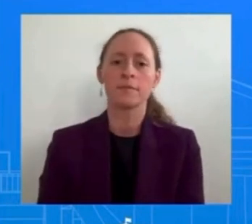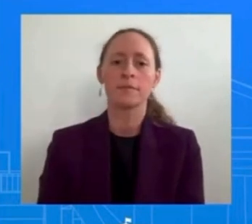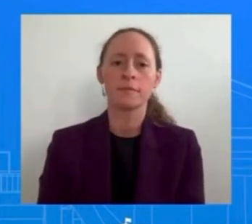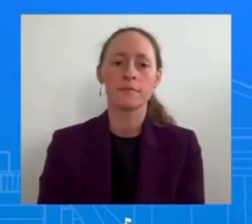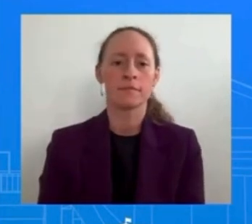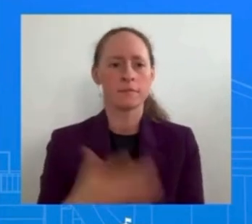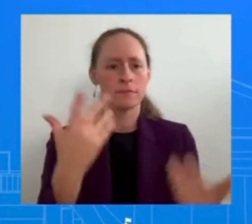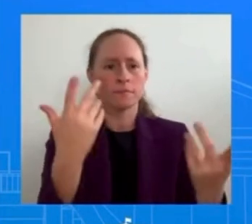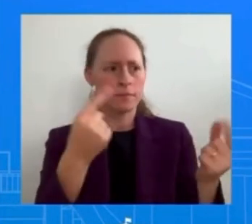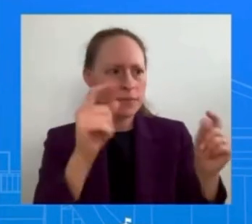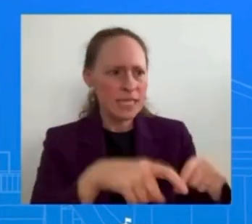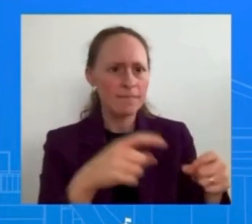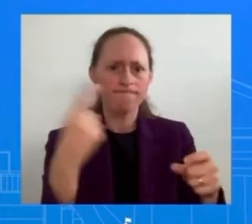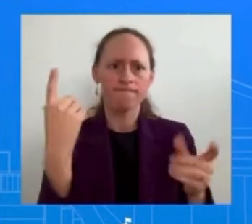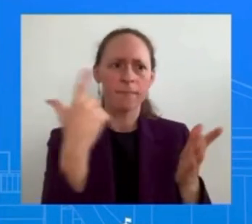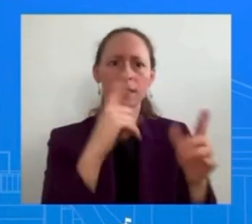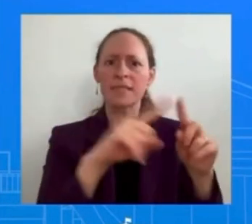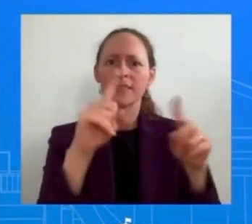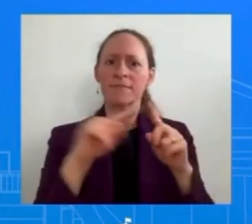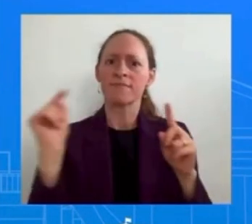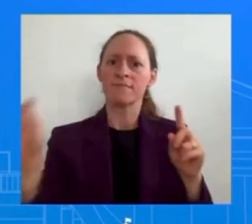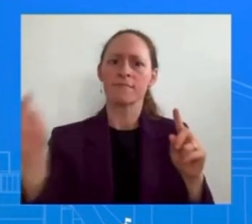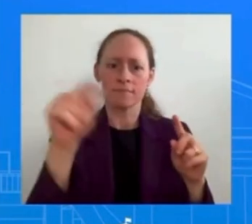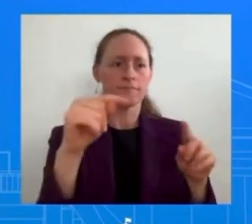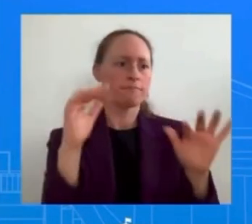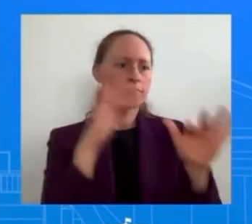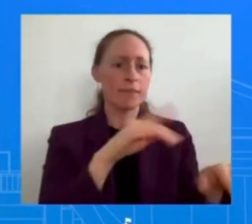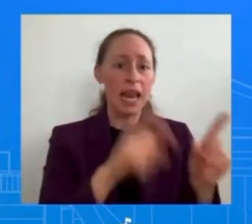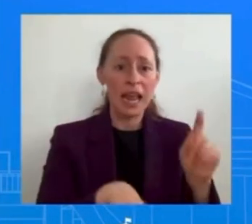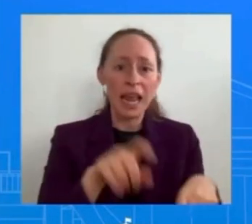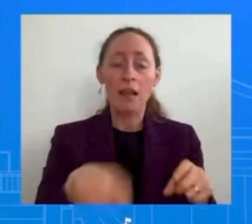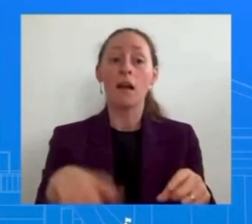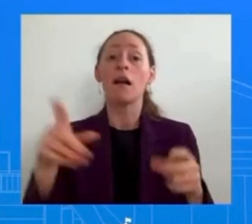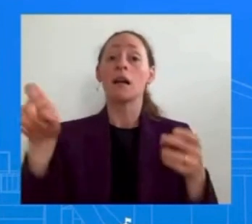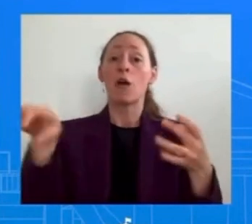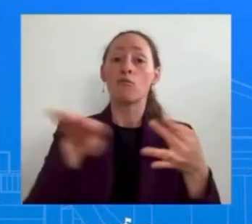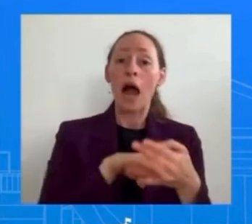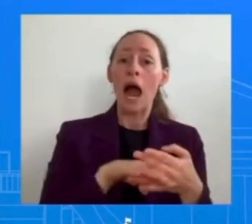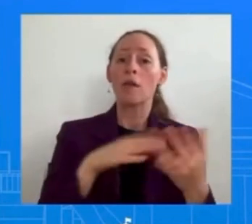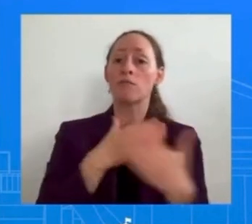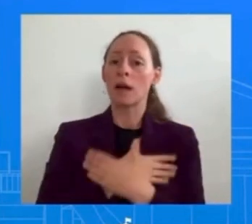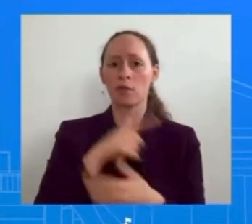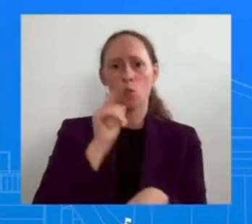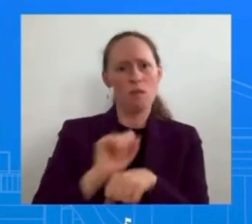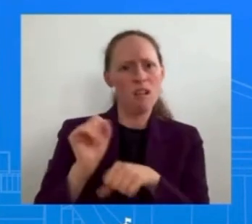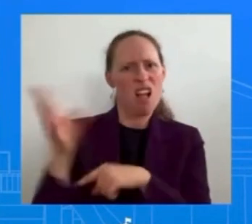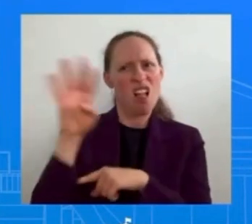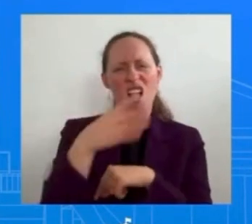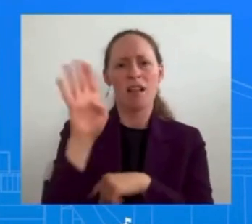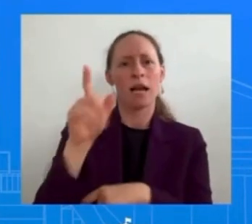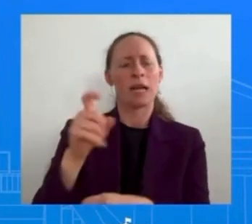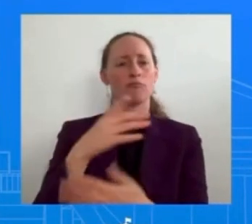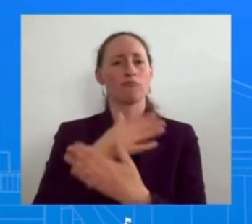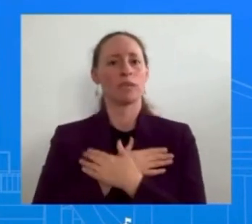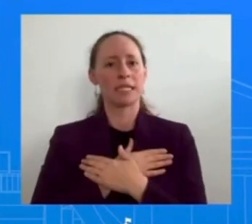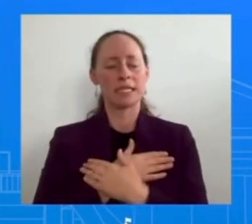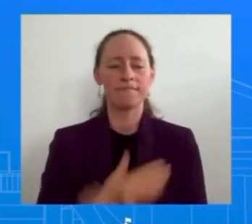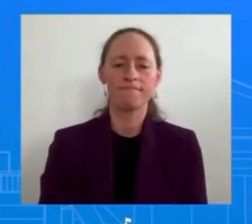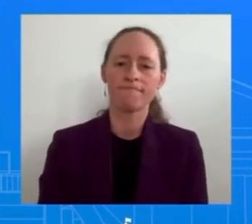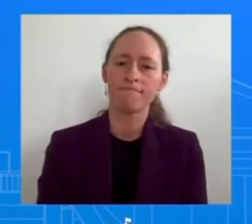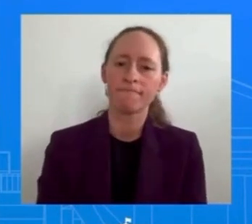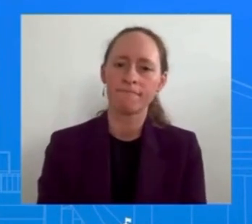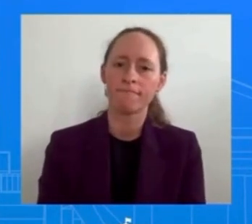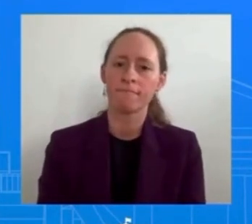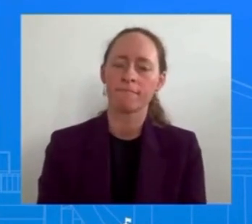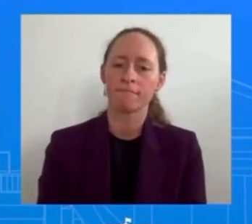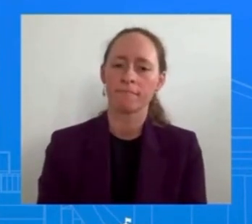and help develop that structure to maintain this longer-term response. Could the state turn leadership of the recovery effort over to FEMA